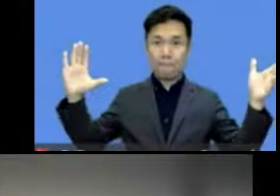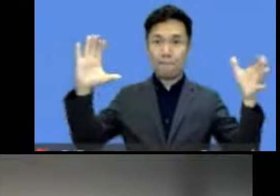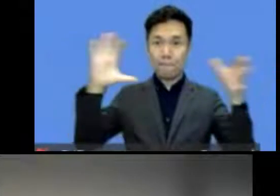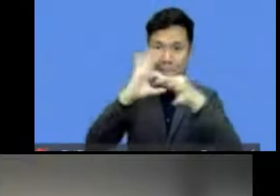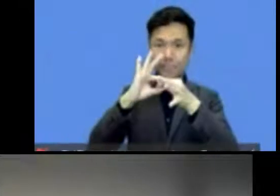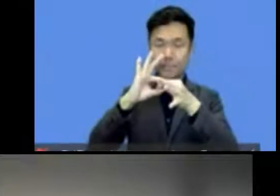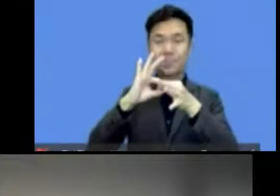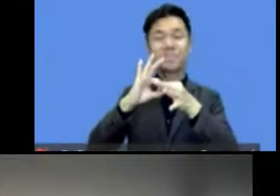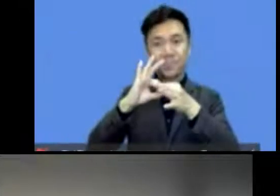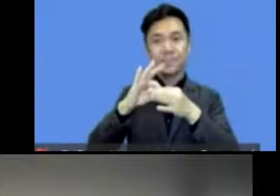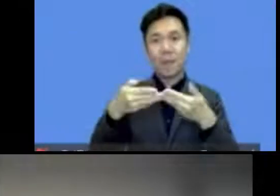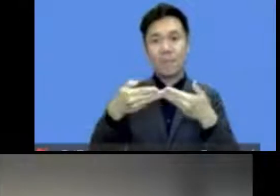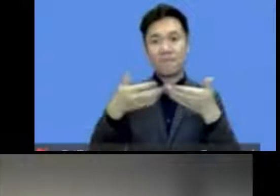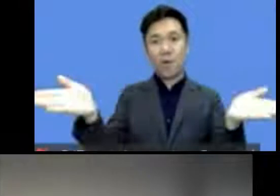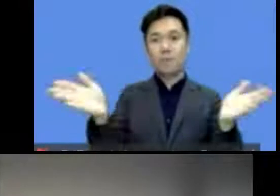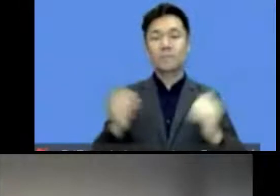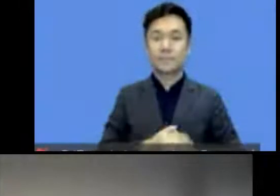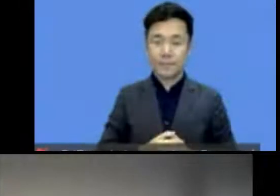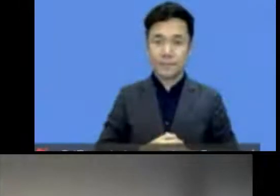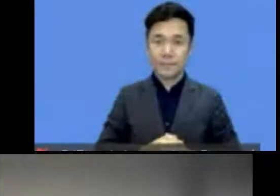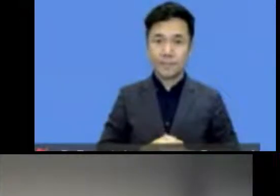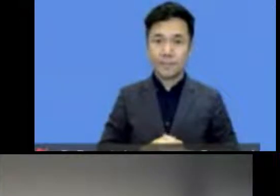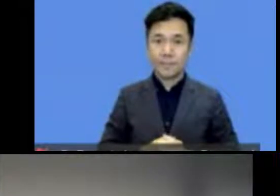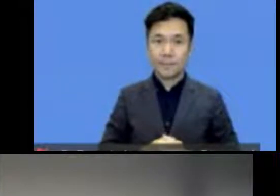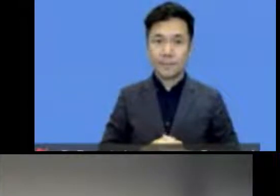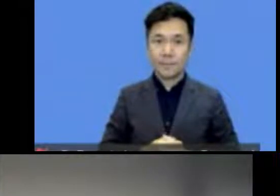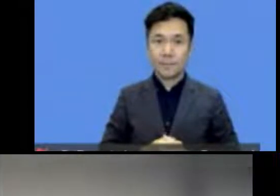EPUB, which has the